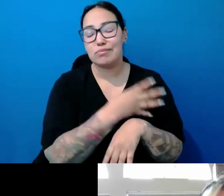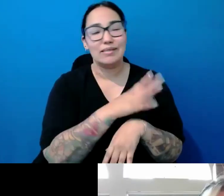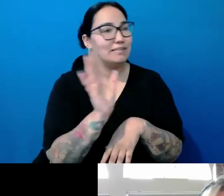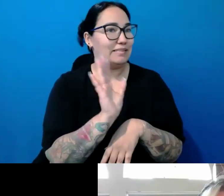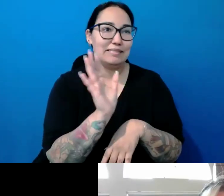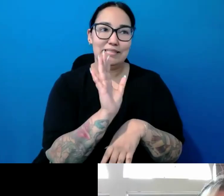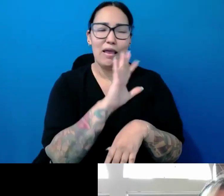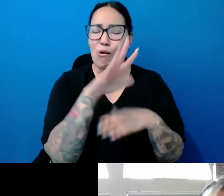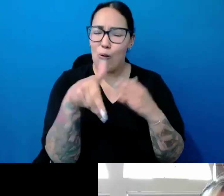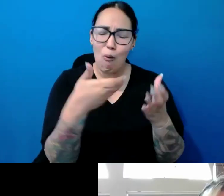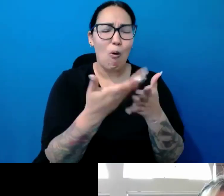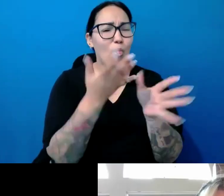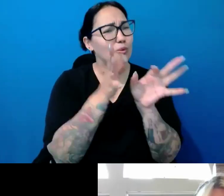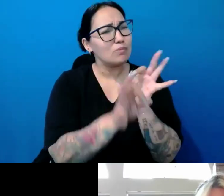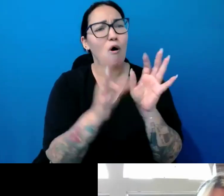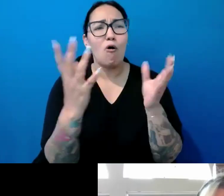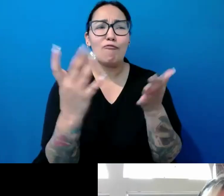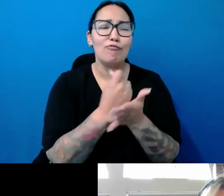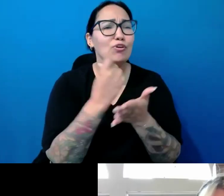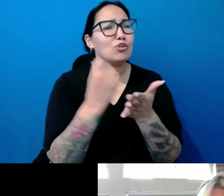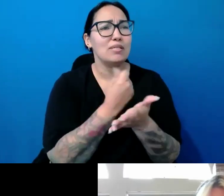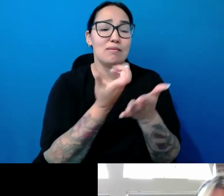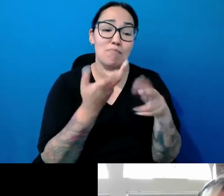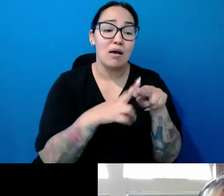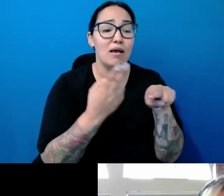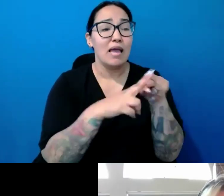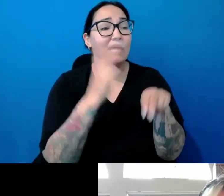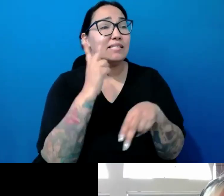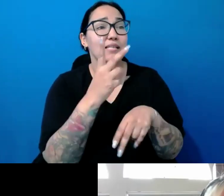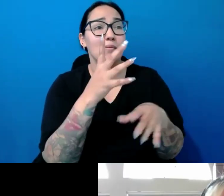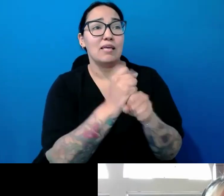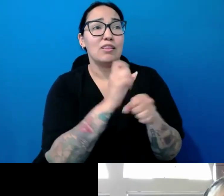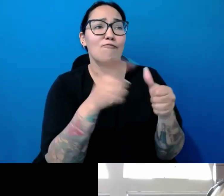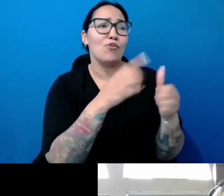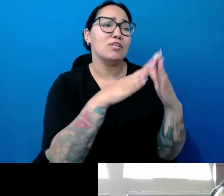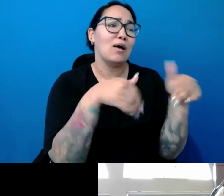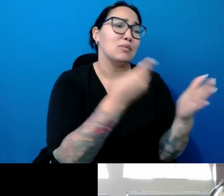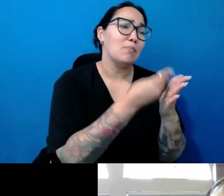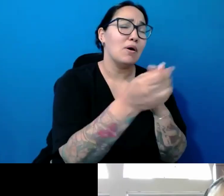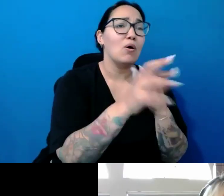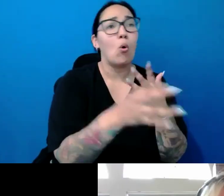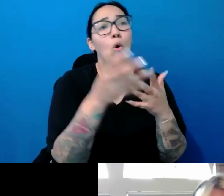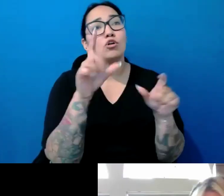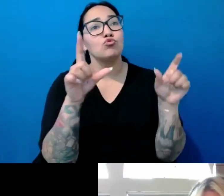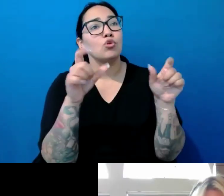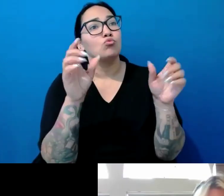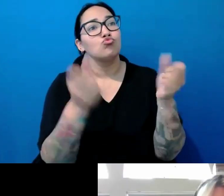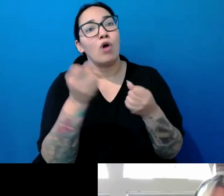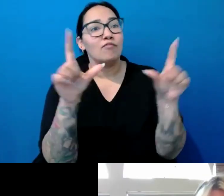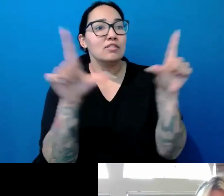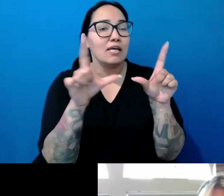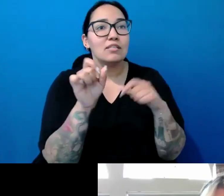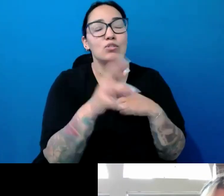those small victories add up. And when I see them get their first house or their driver's license, or we help them get a car through a grant or